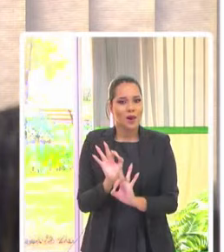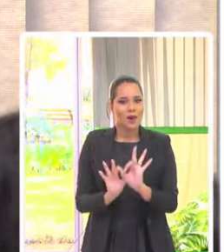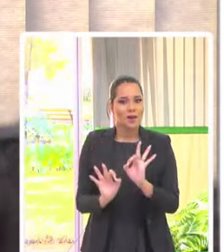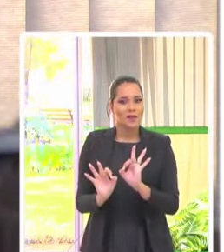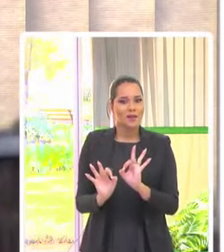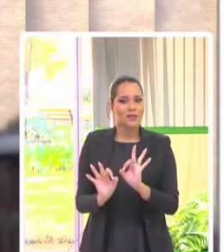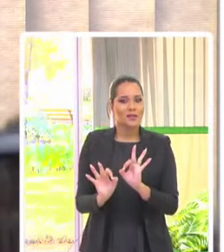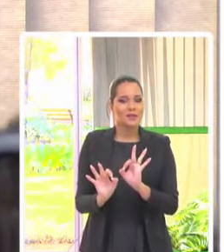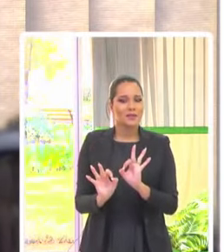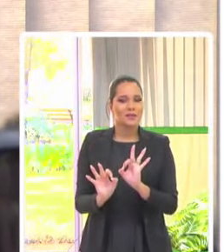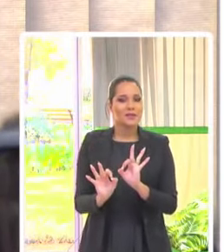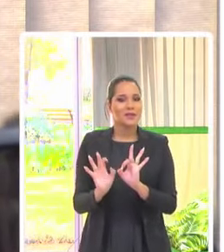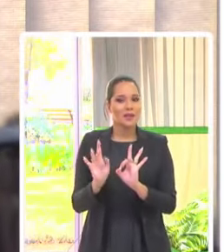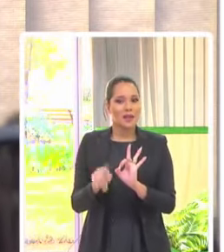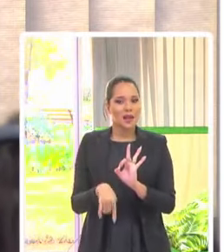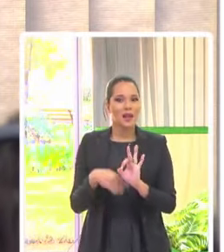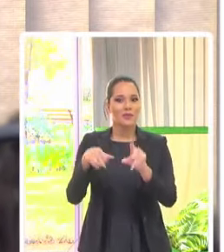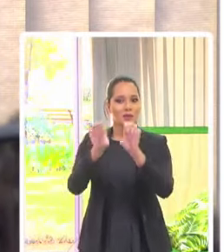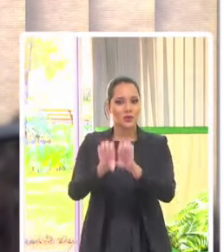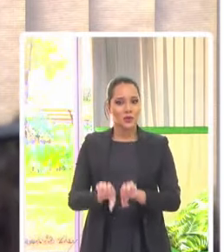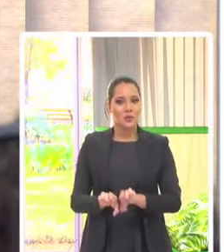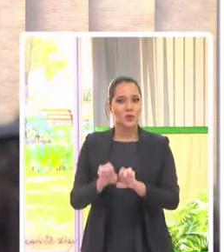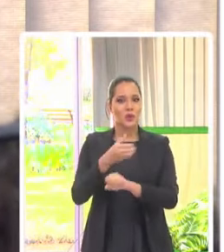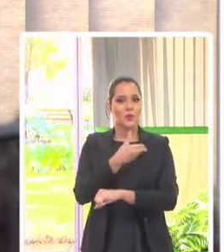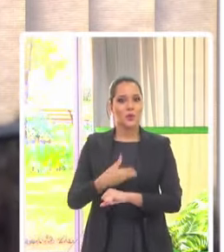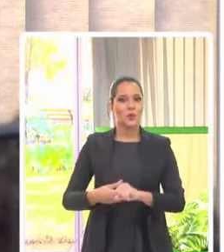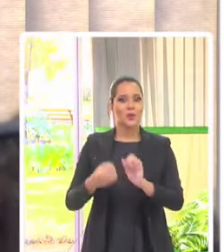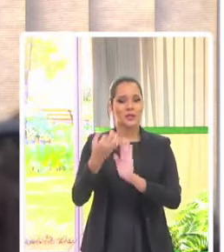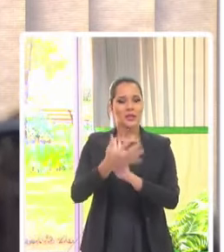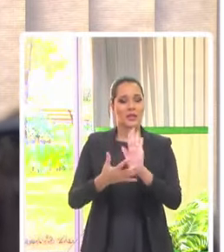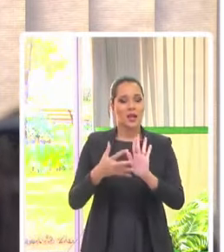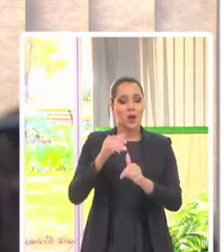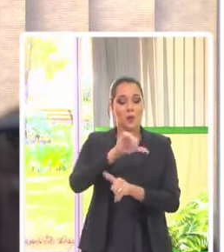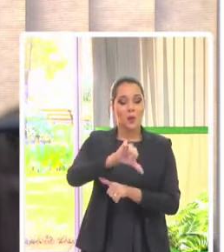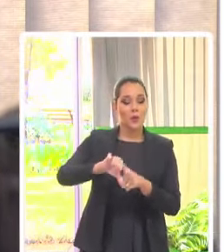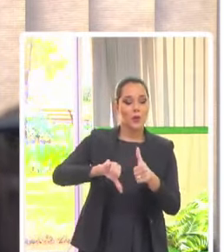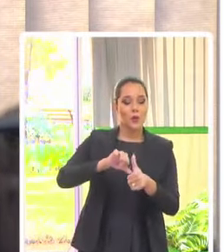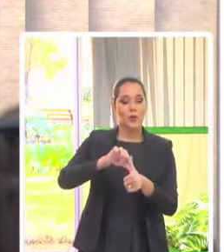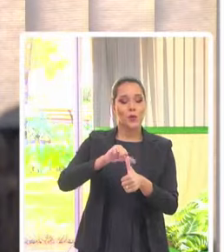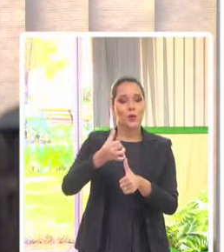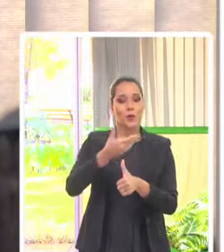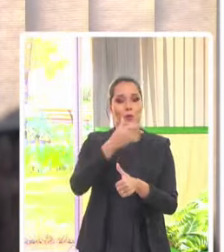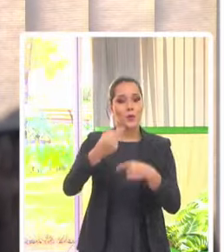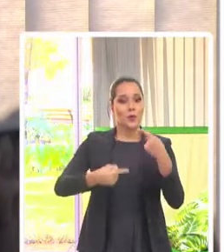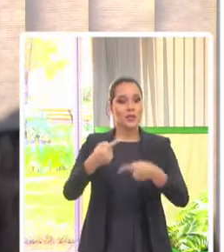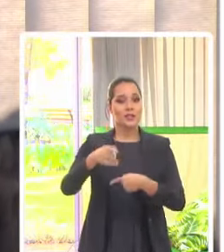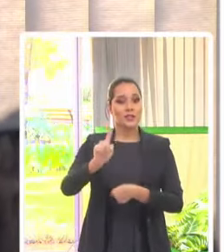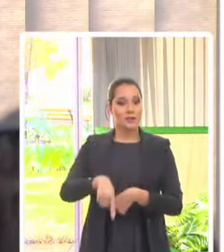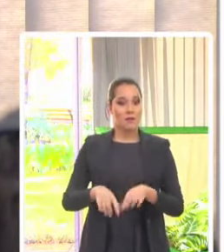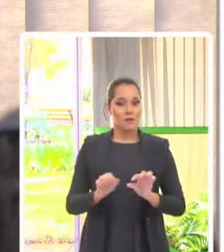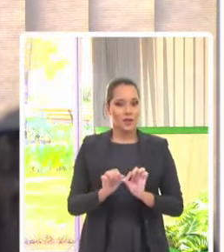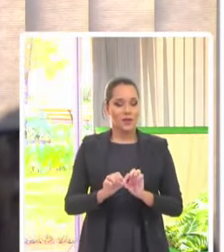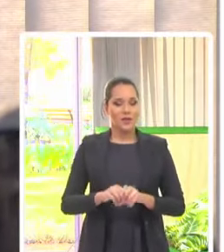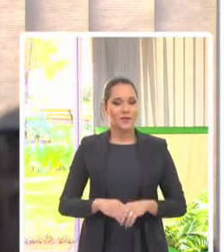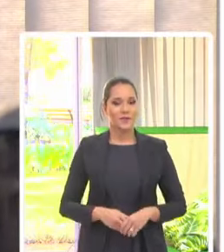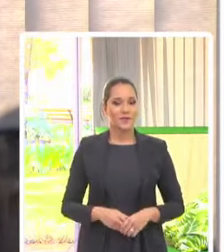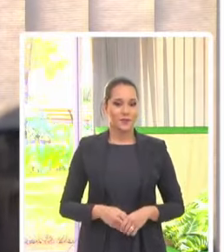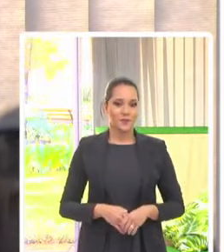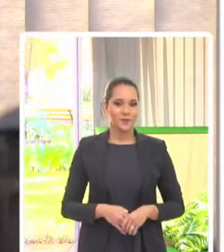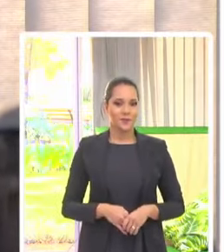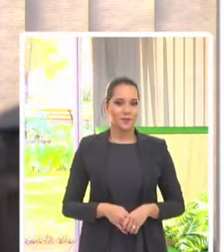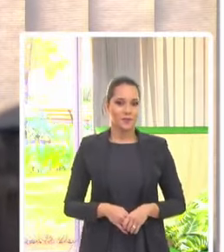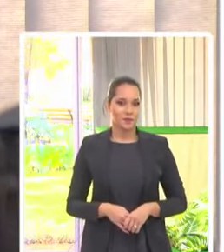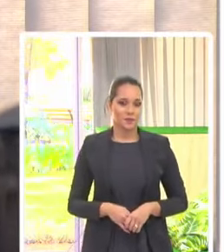DPIs to transform how policy is made. Having such good interlocutors as